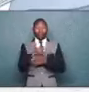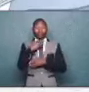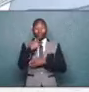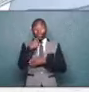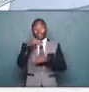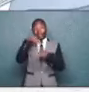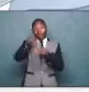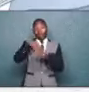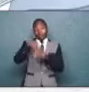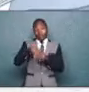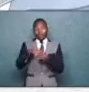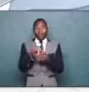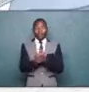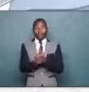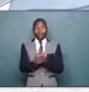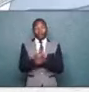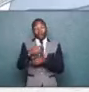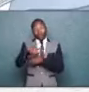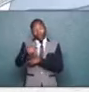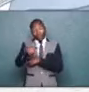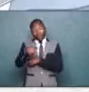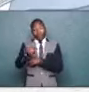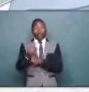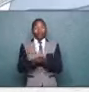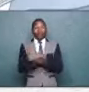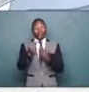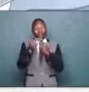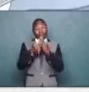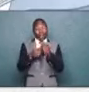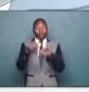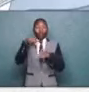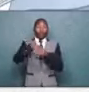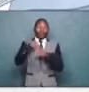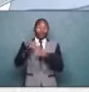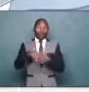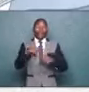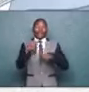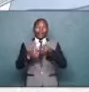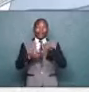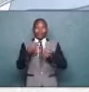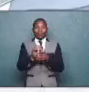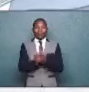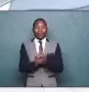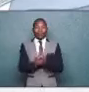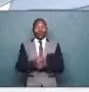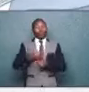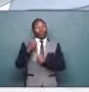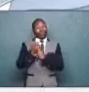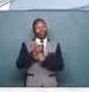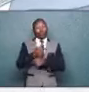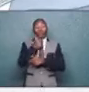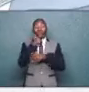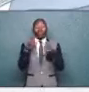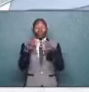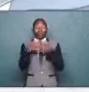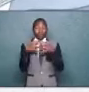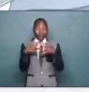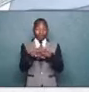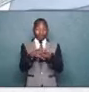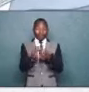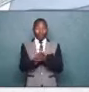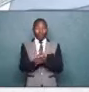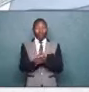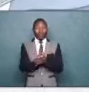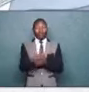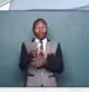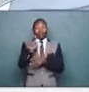process. As we move closer to the election date, we will continue to work diligently to address emerging